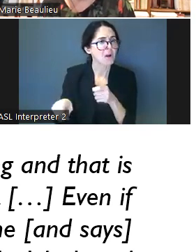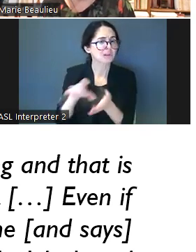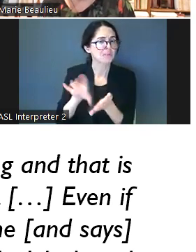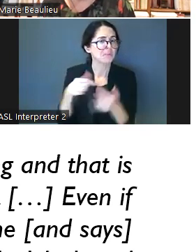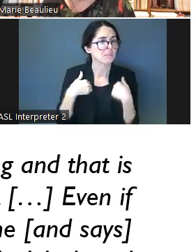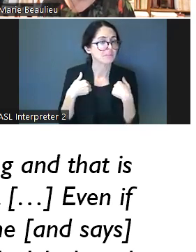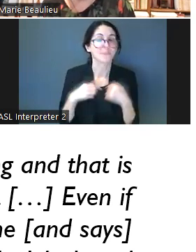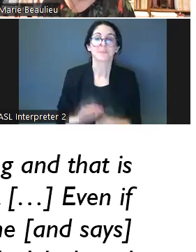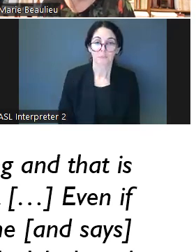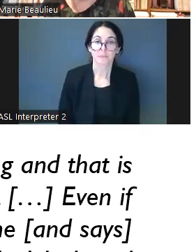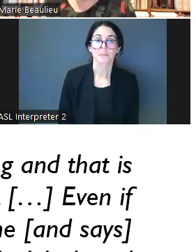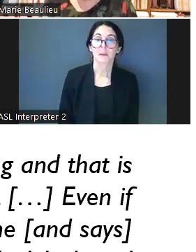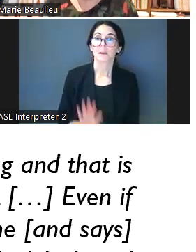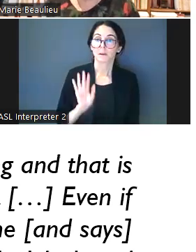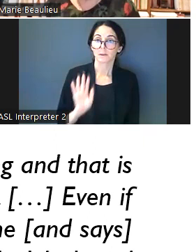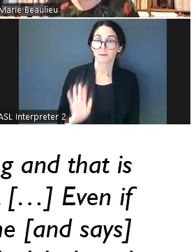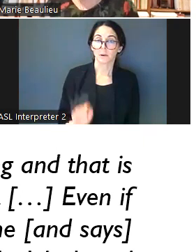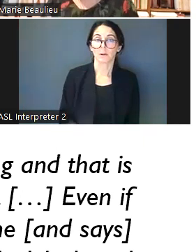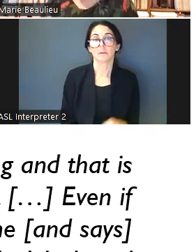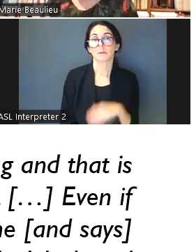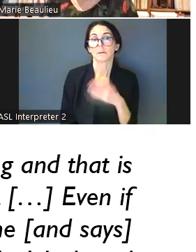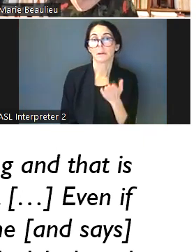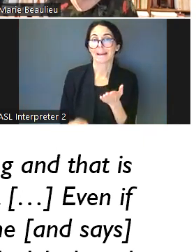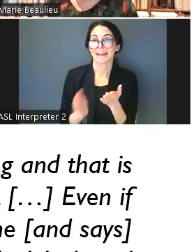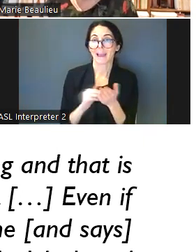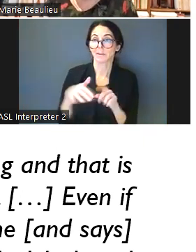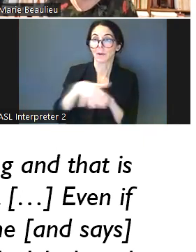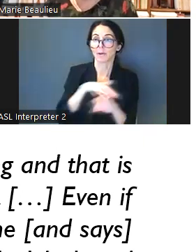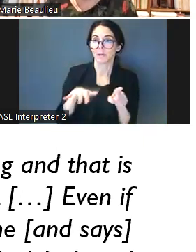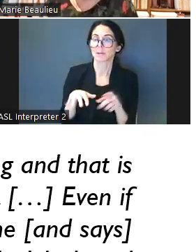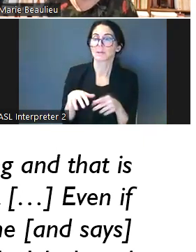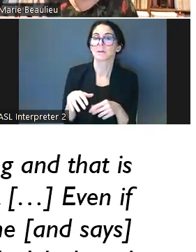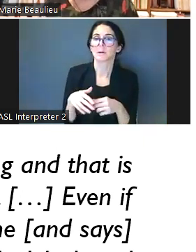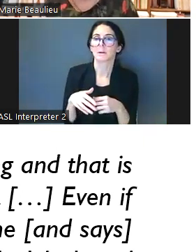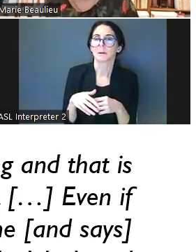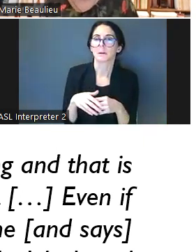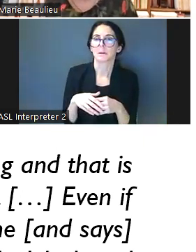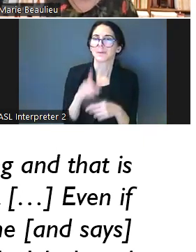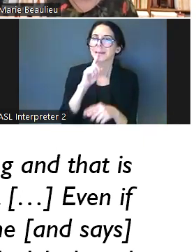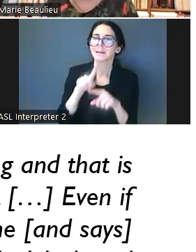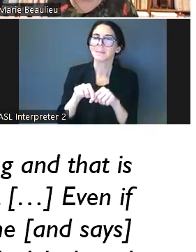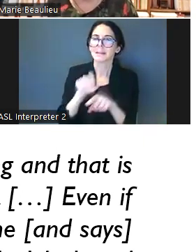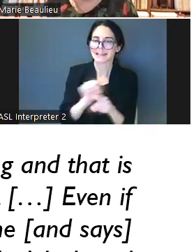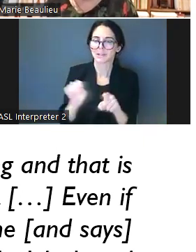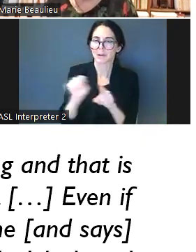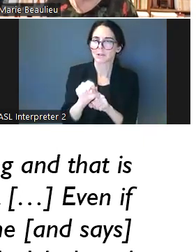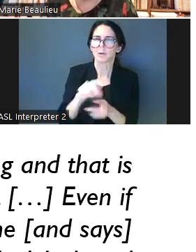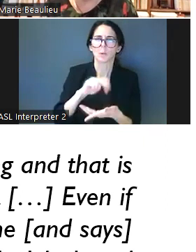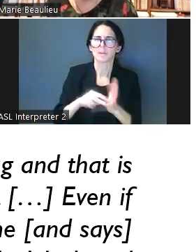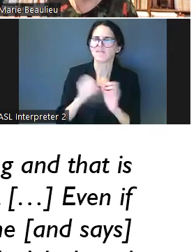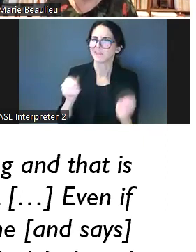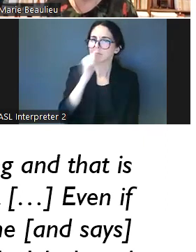to understand is that leisure context, as Marie said, is really conducive to situation of intolerance and